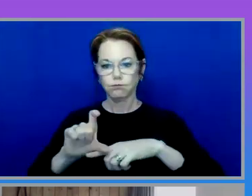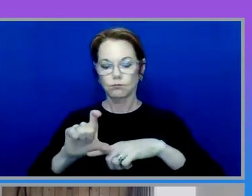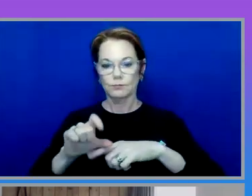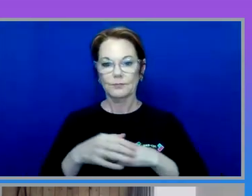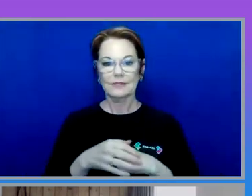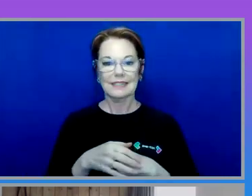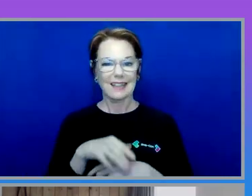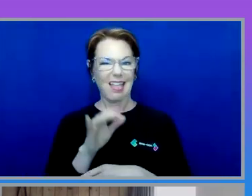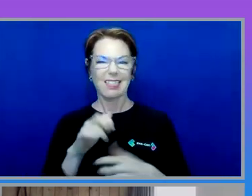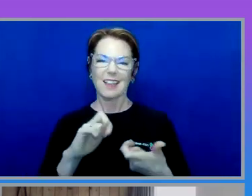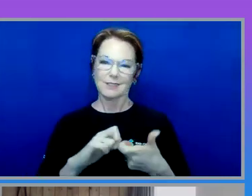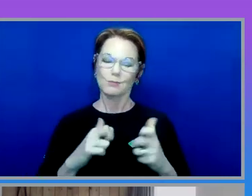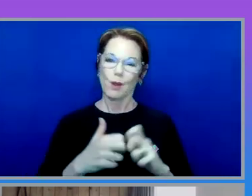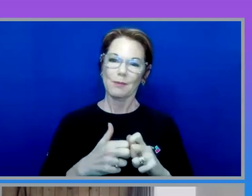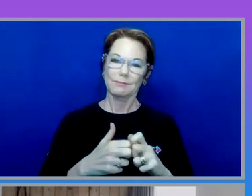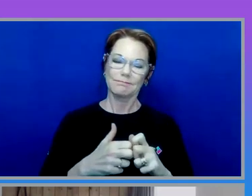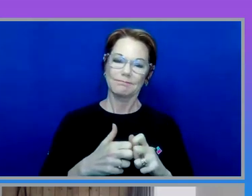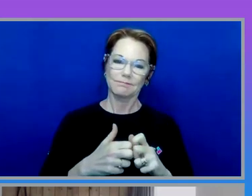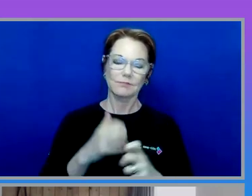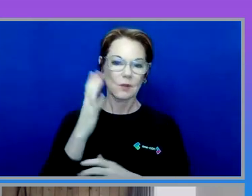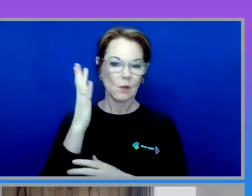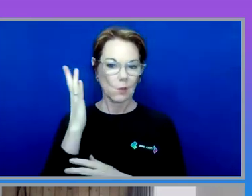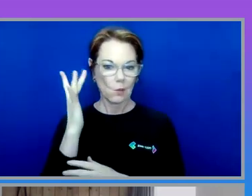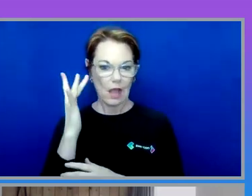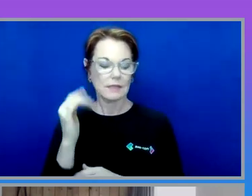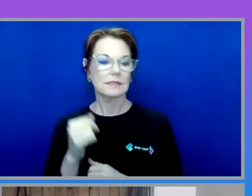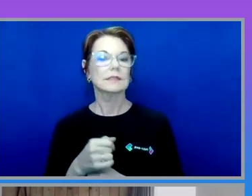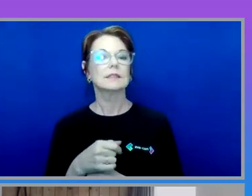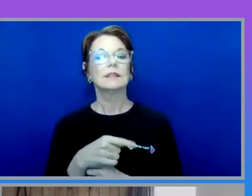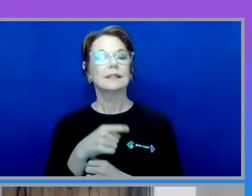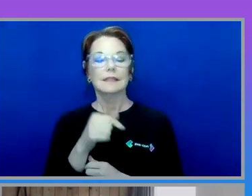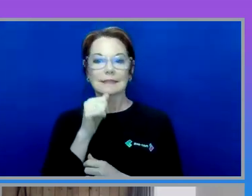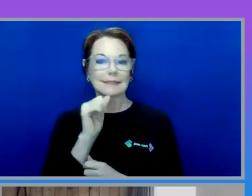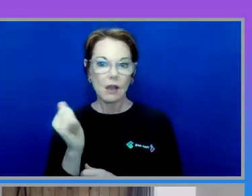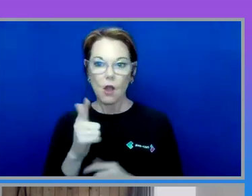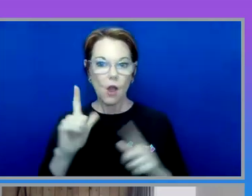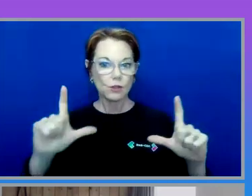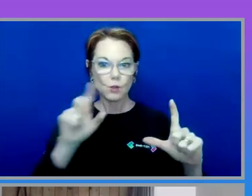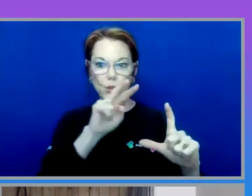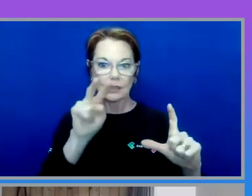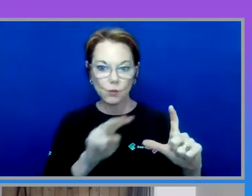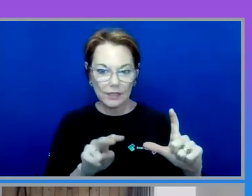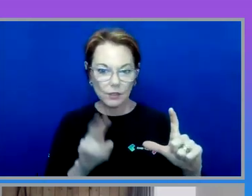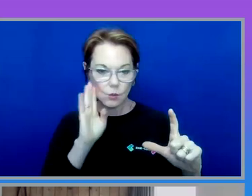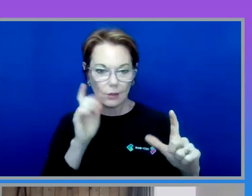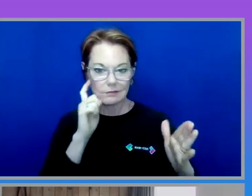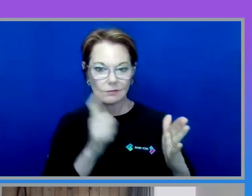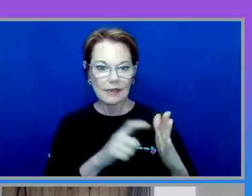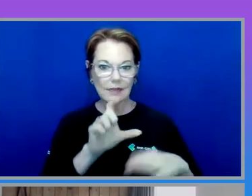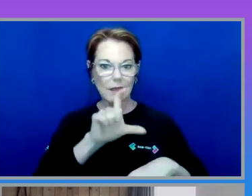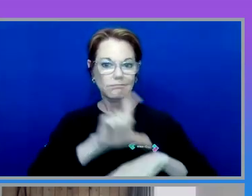This is problematic when done like this, because not all screen readers treat uppercase